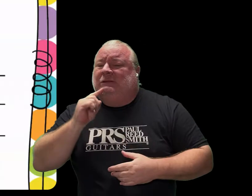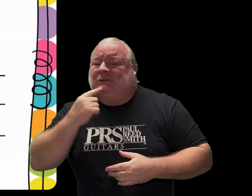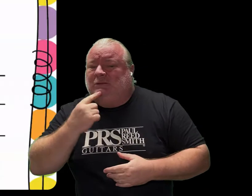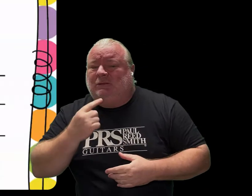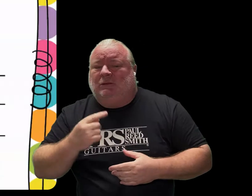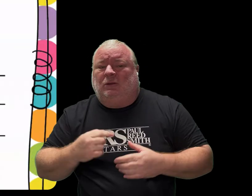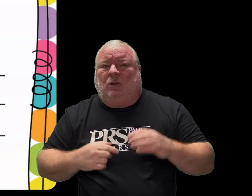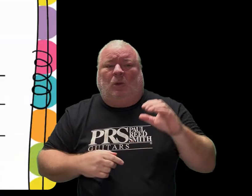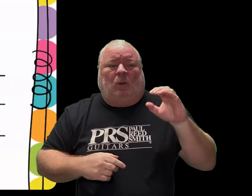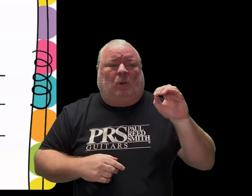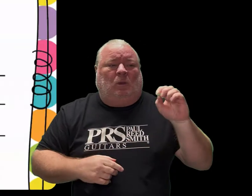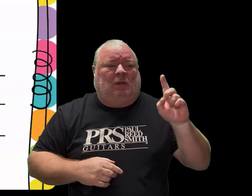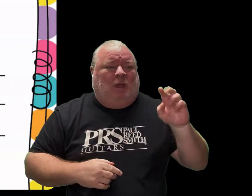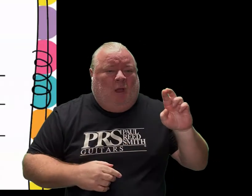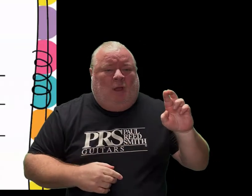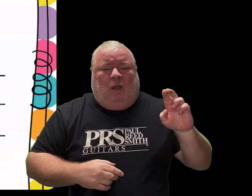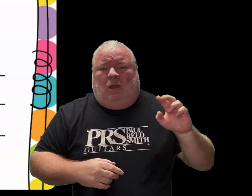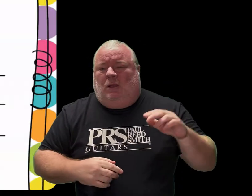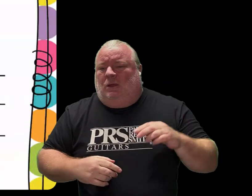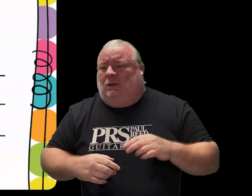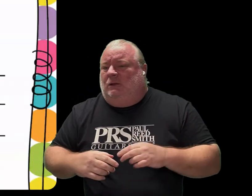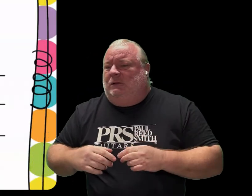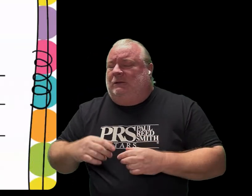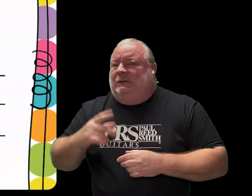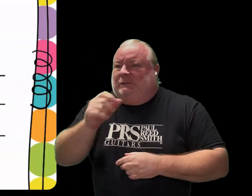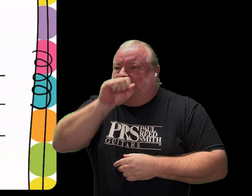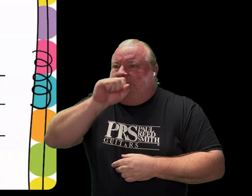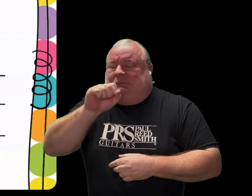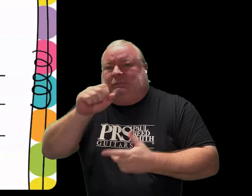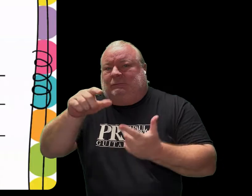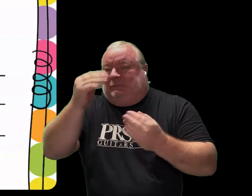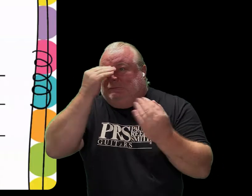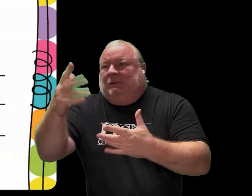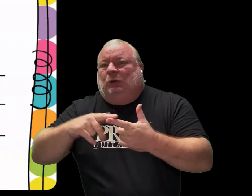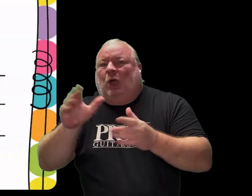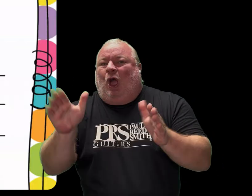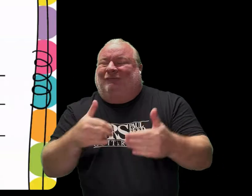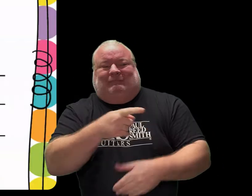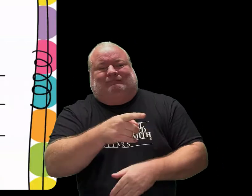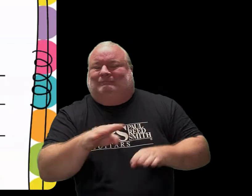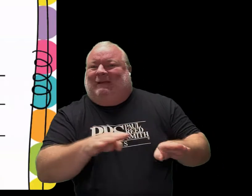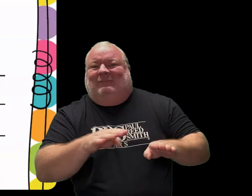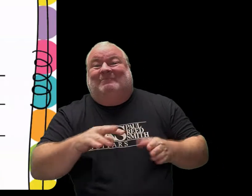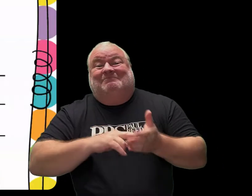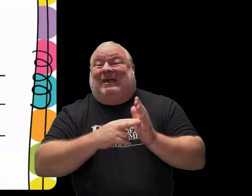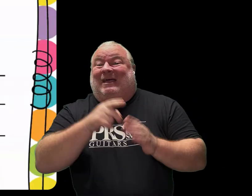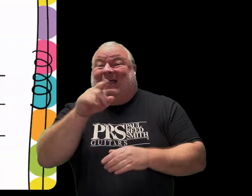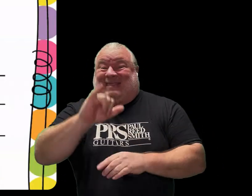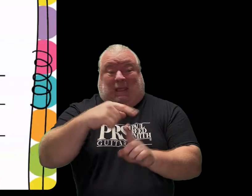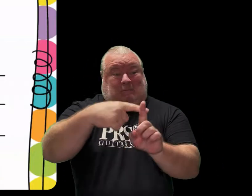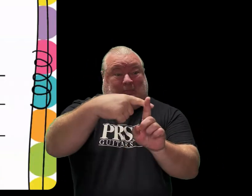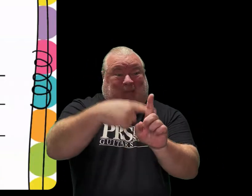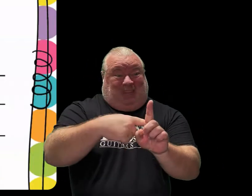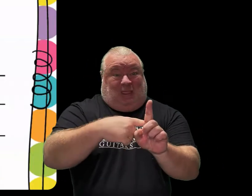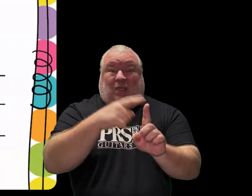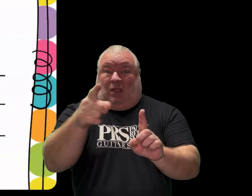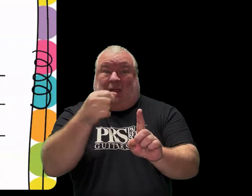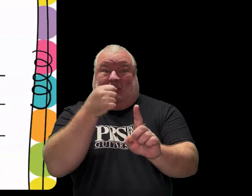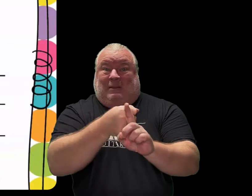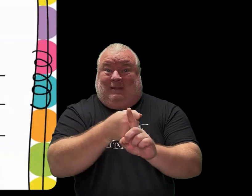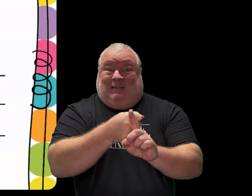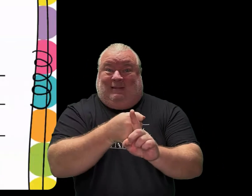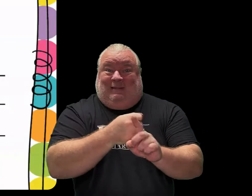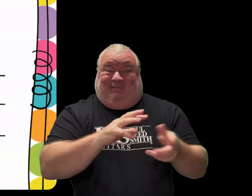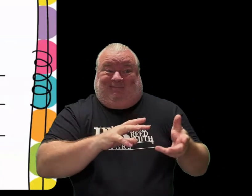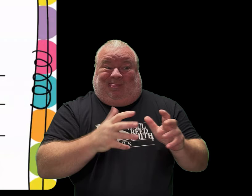major, then you will not be allowed to participate in the month event that you got the referral